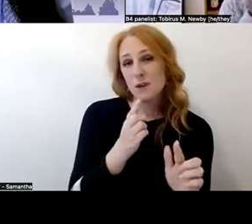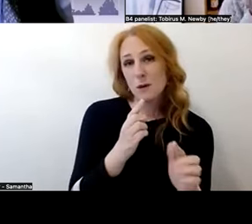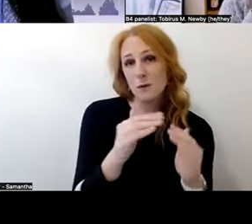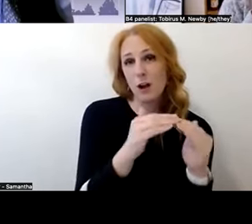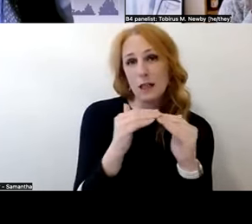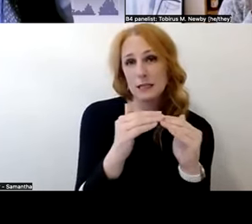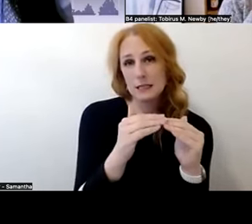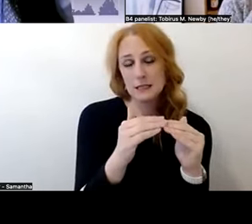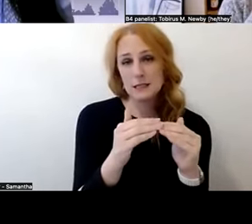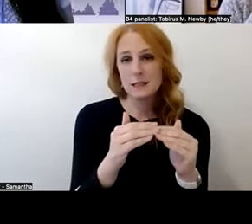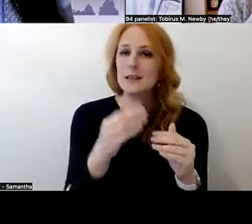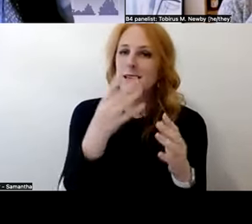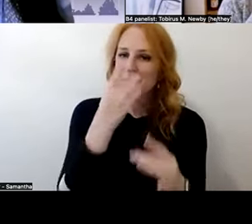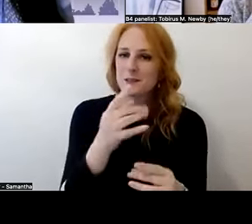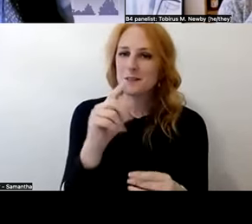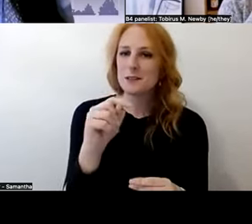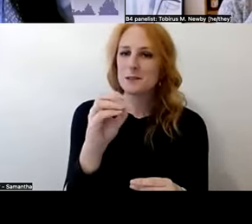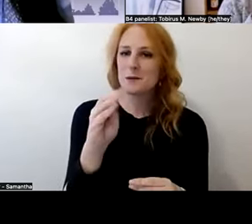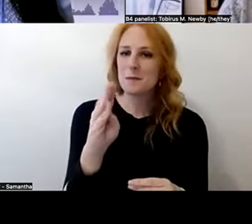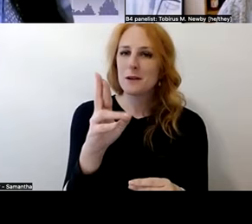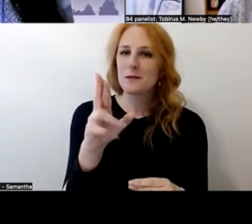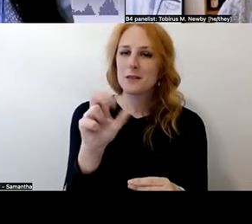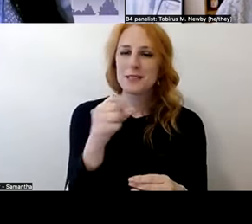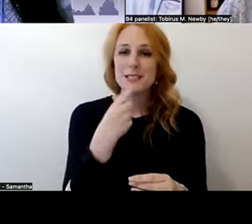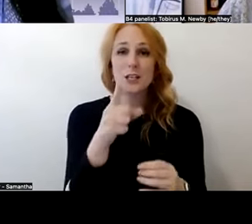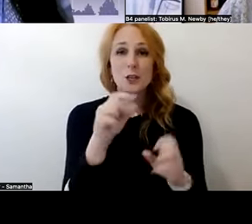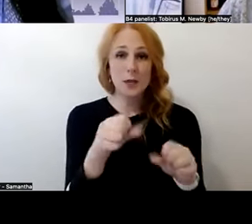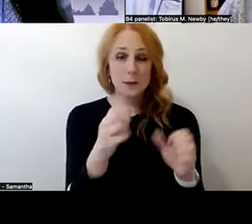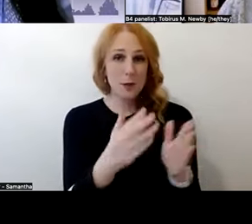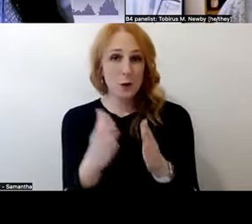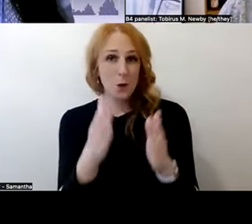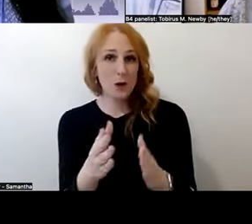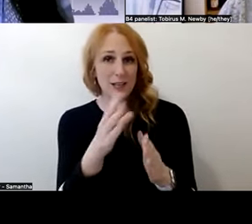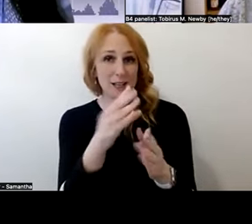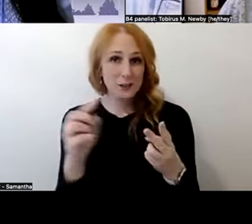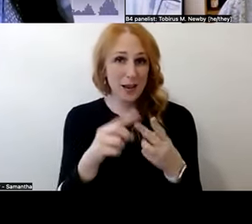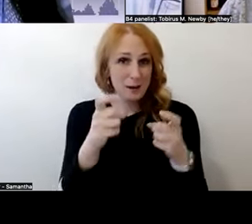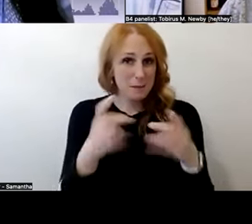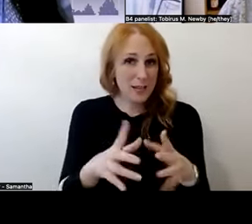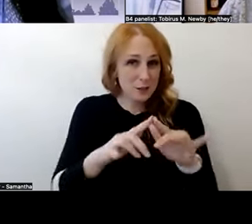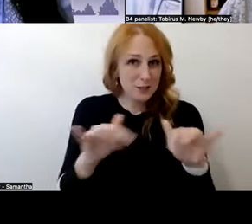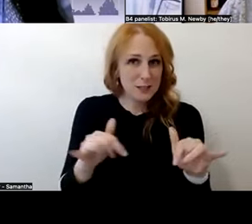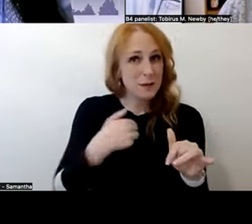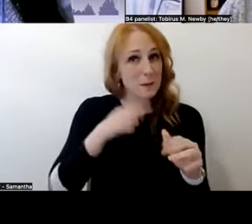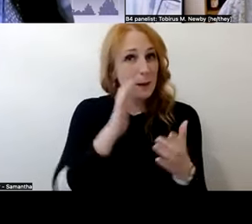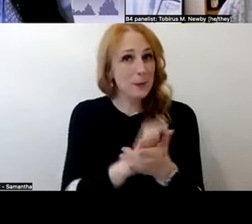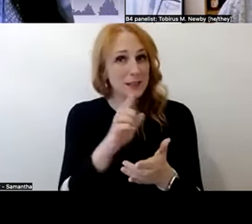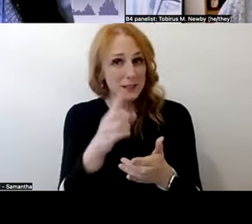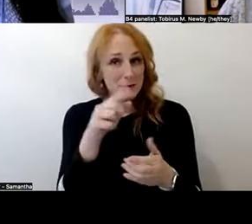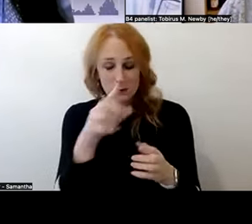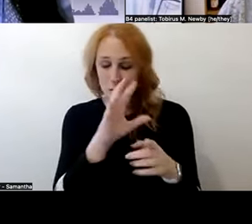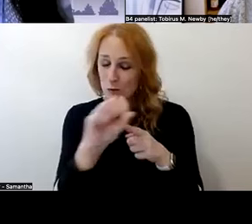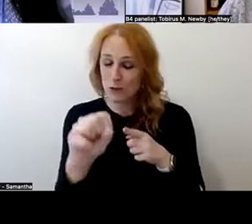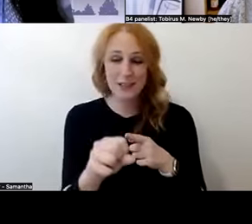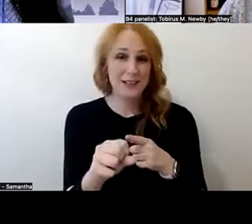to hear Tobirus speak about this. You said you can still be an organizer as a manager, and I believe you because you're brilliant and I want to know more, because some of this question I think